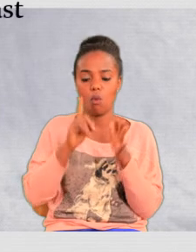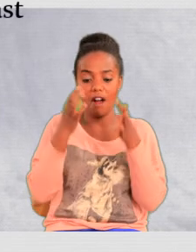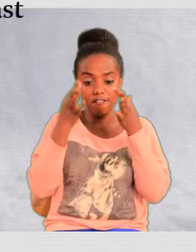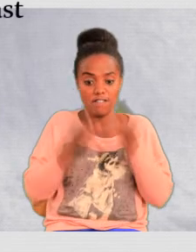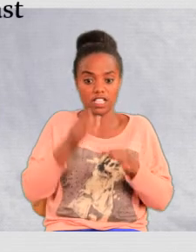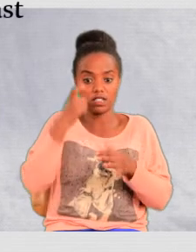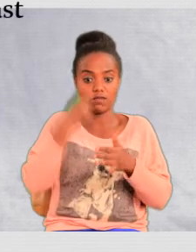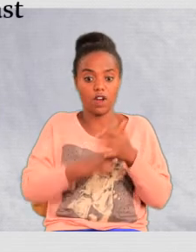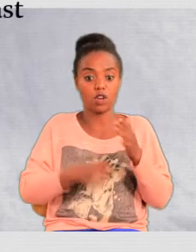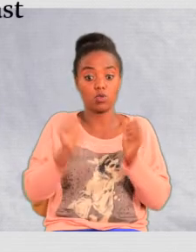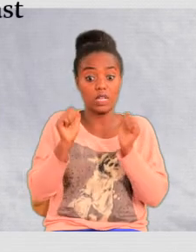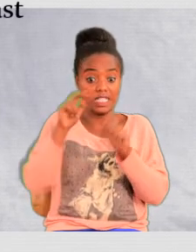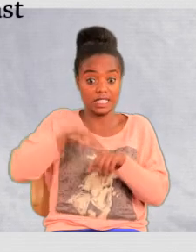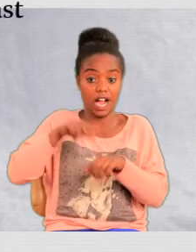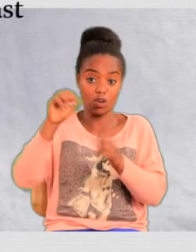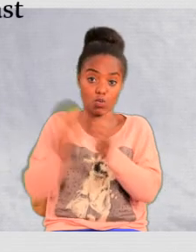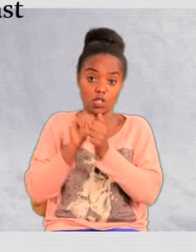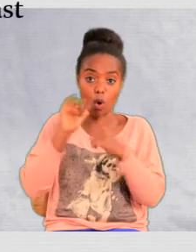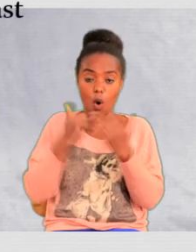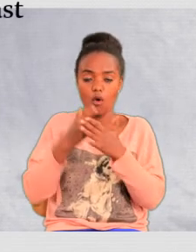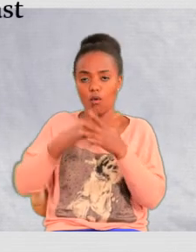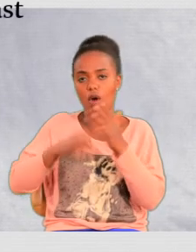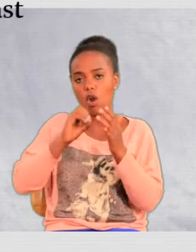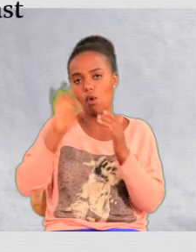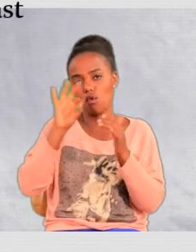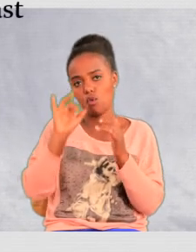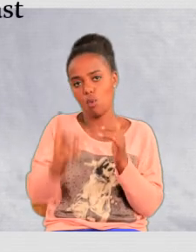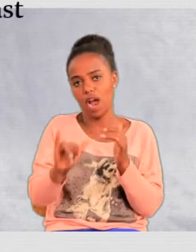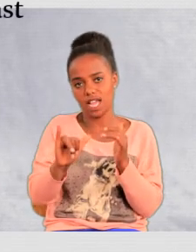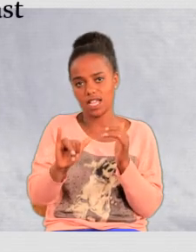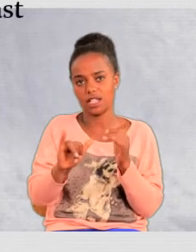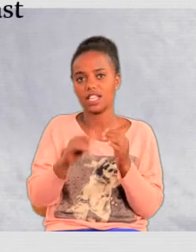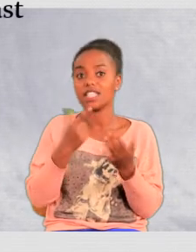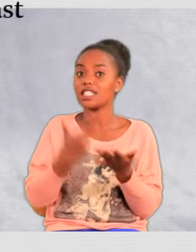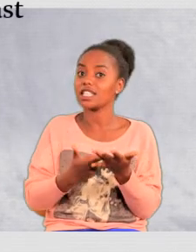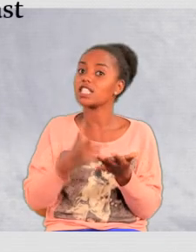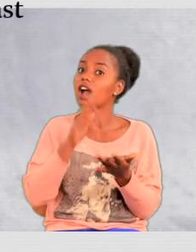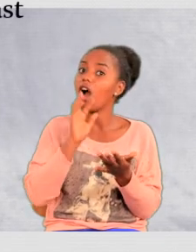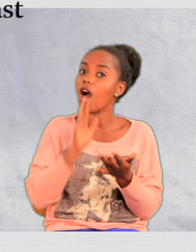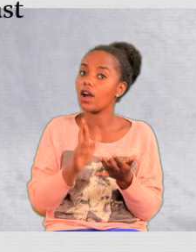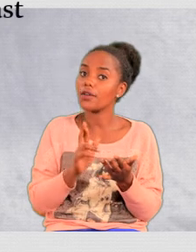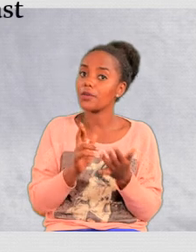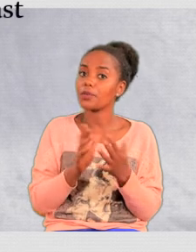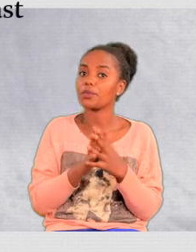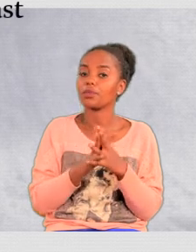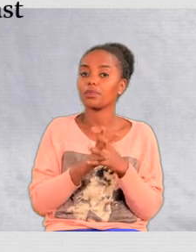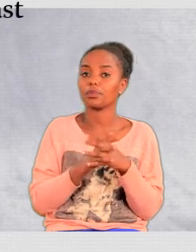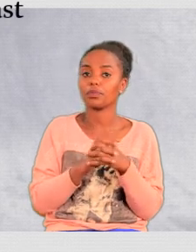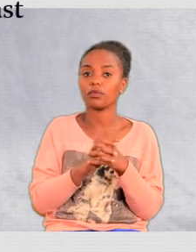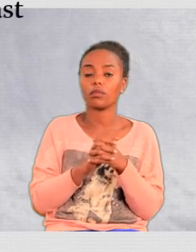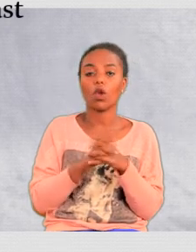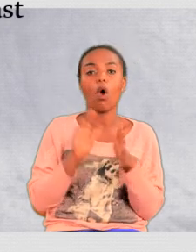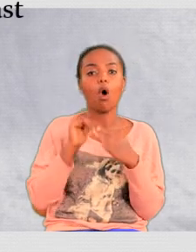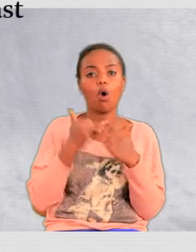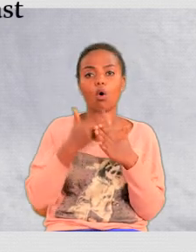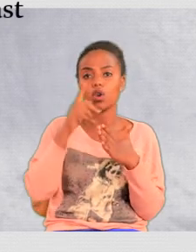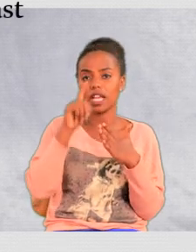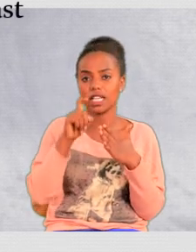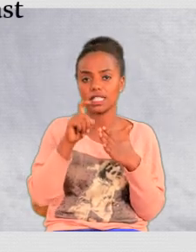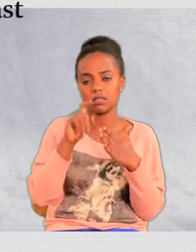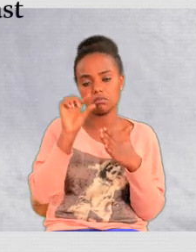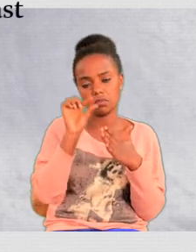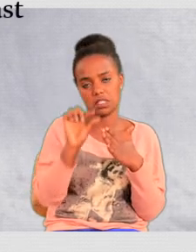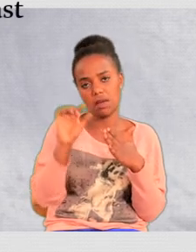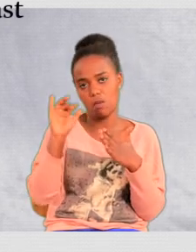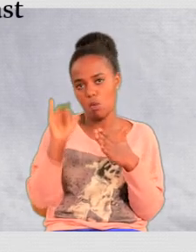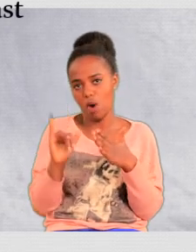value of x that stands with all values of y. And this one for all x, for some